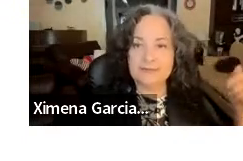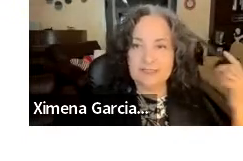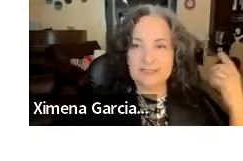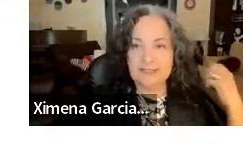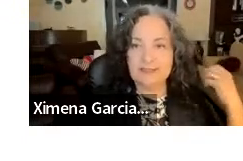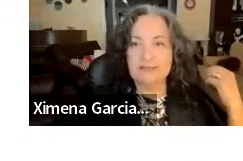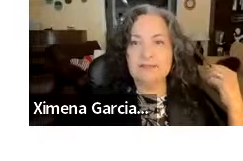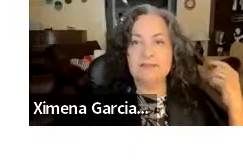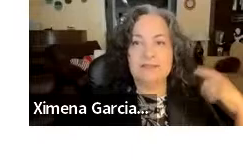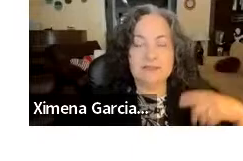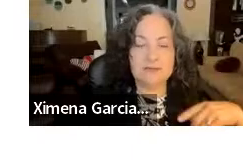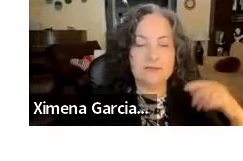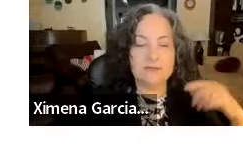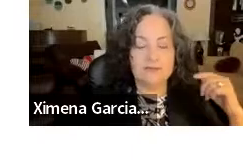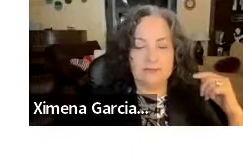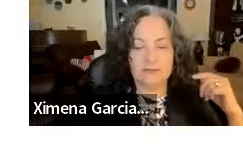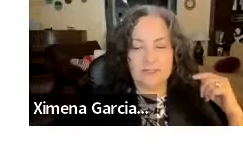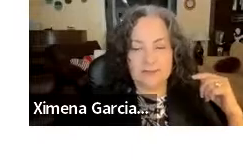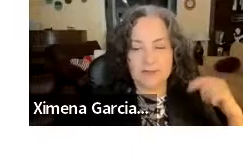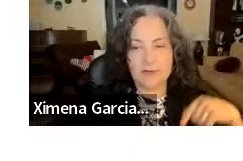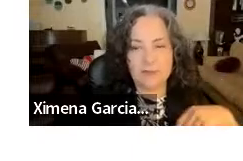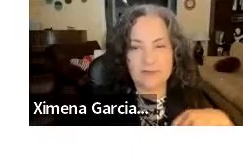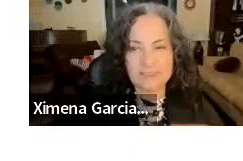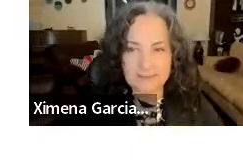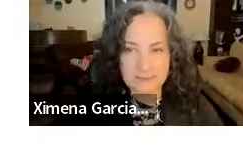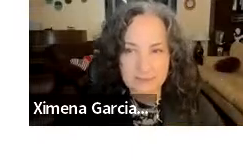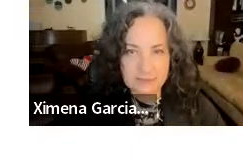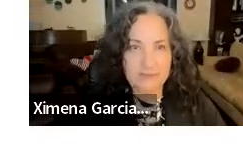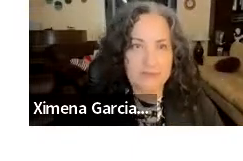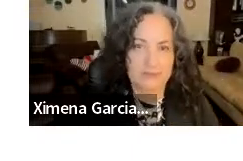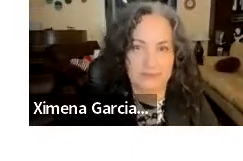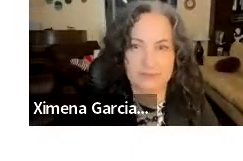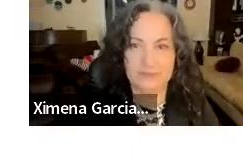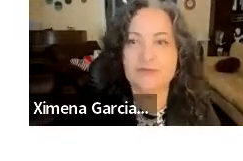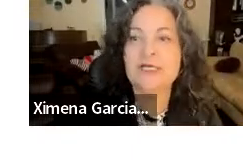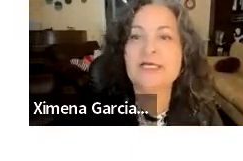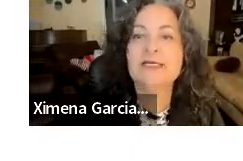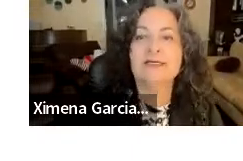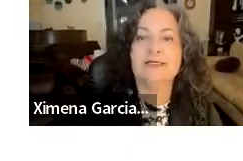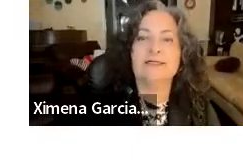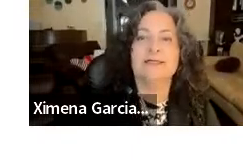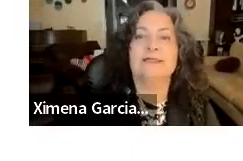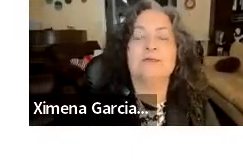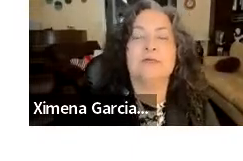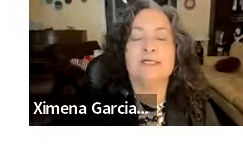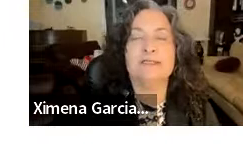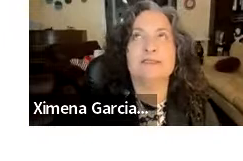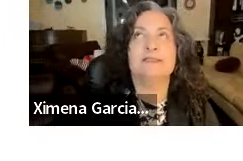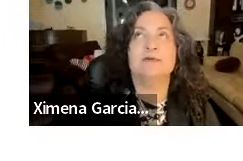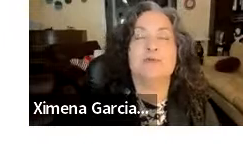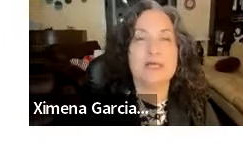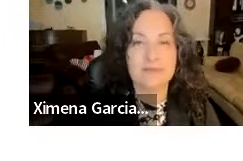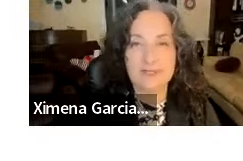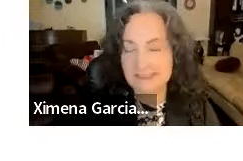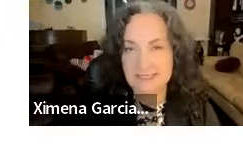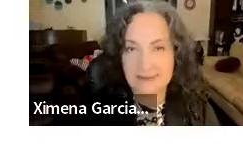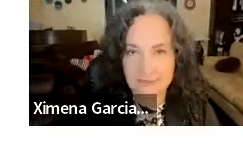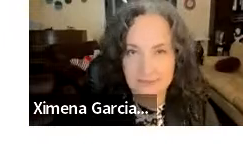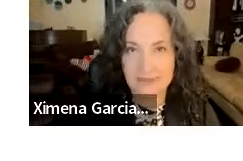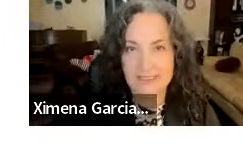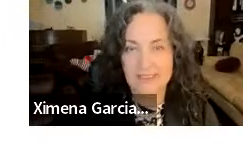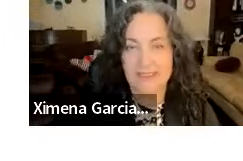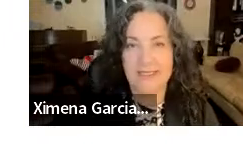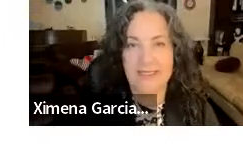So last week, the new COVID-19 booster was approved. It's recommended